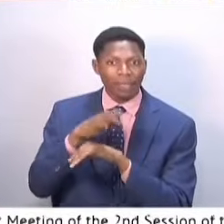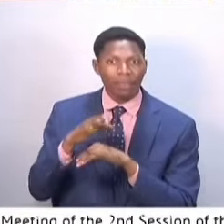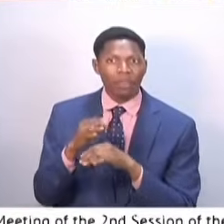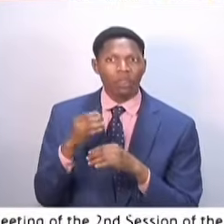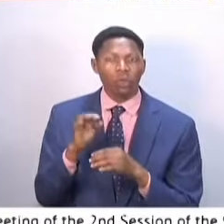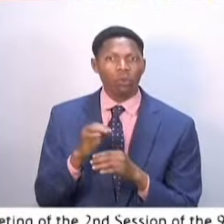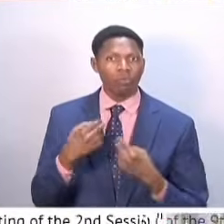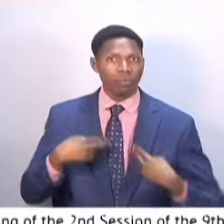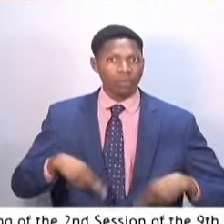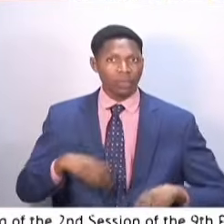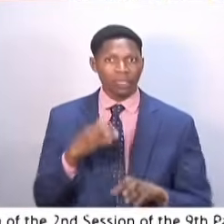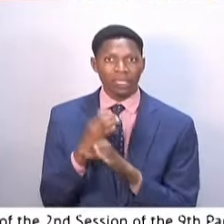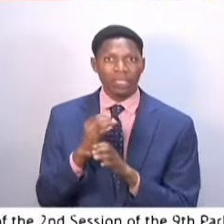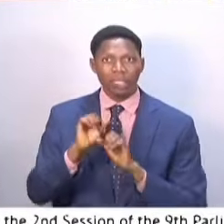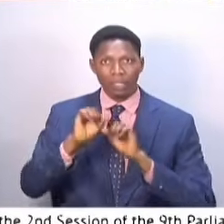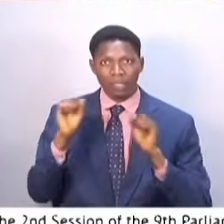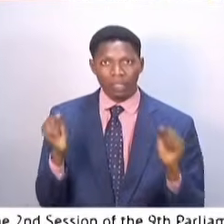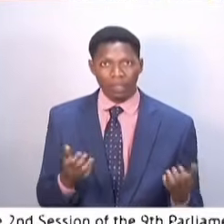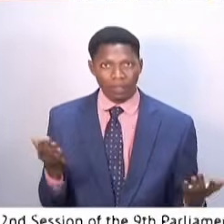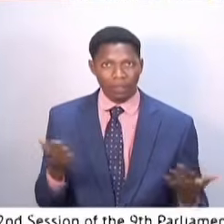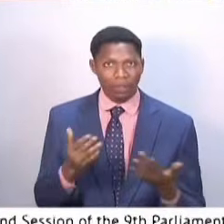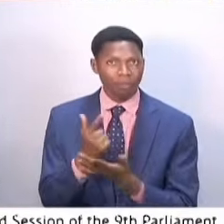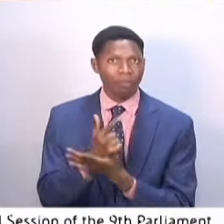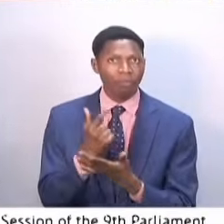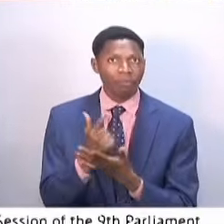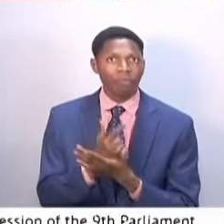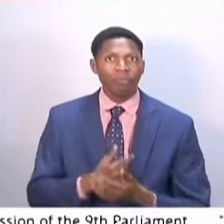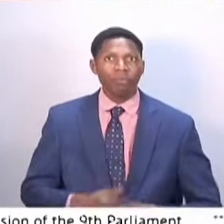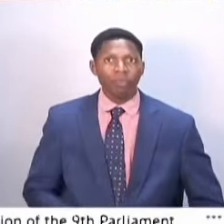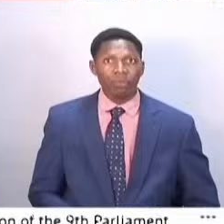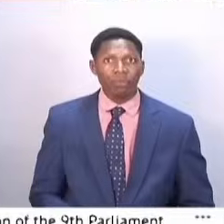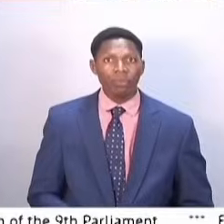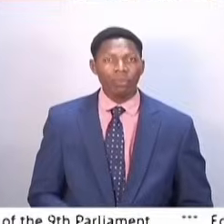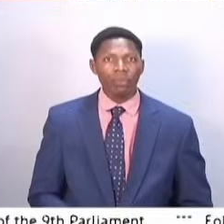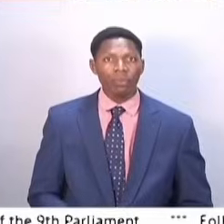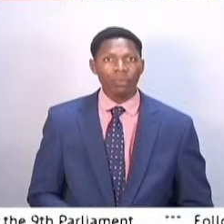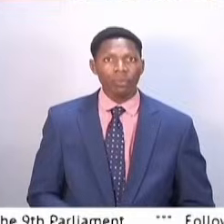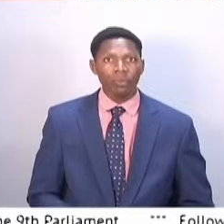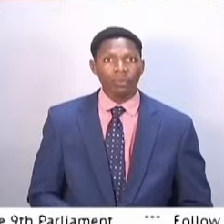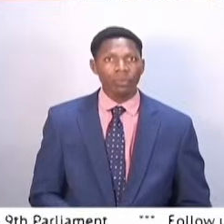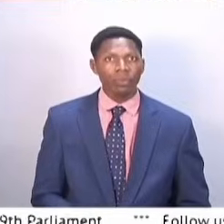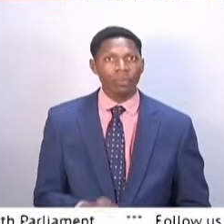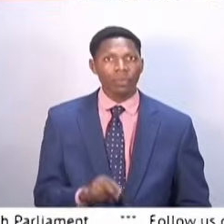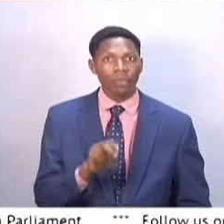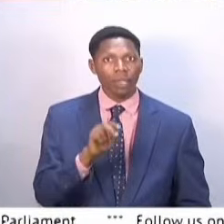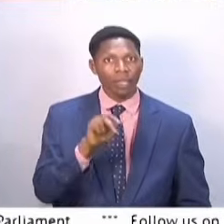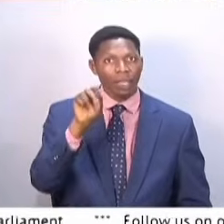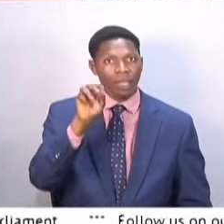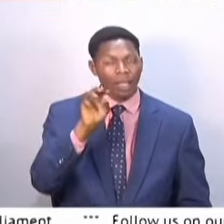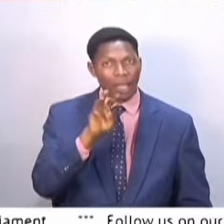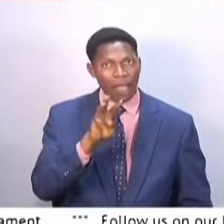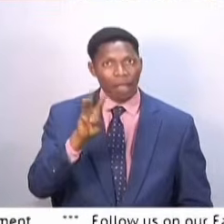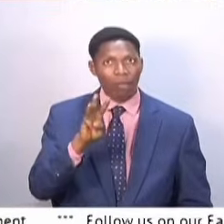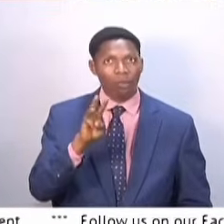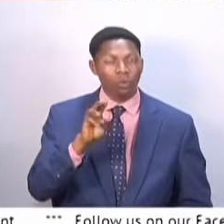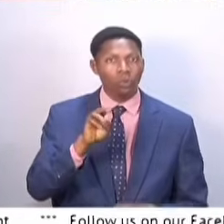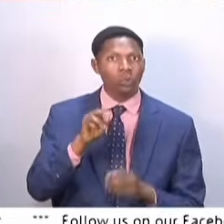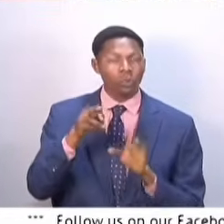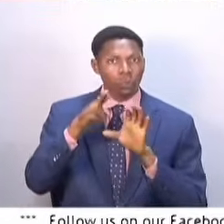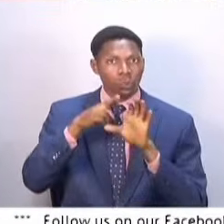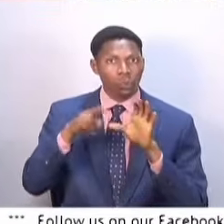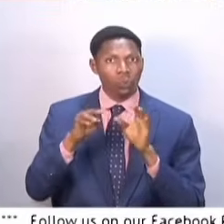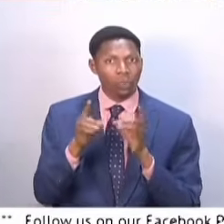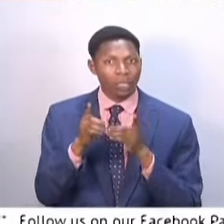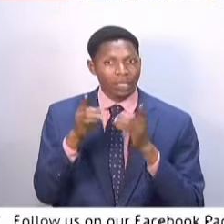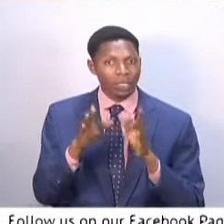healthcare system of our country. Just because, again, the Upper West Regional Director of the Ghana